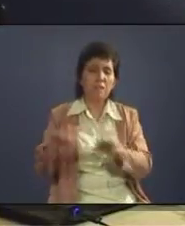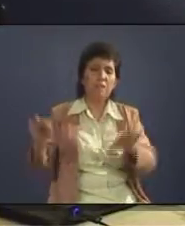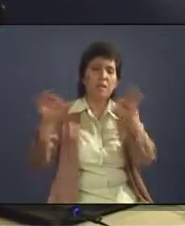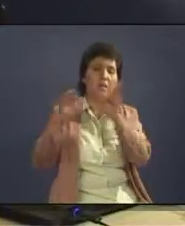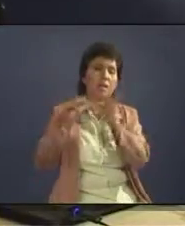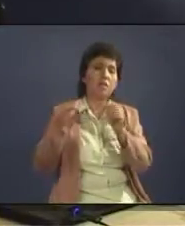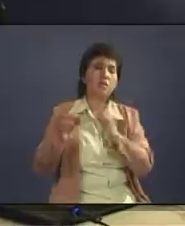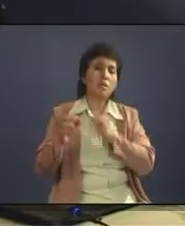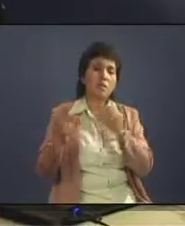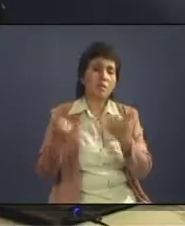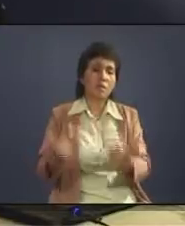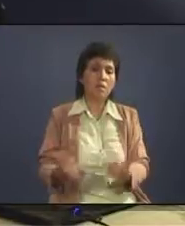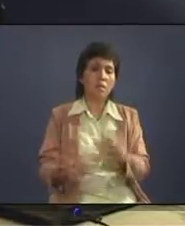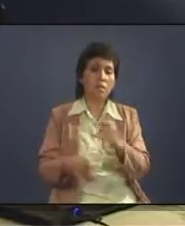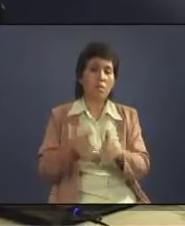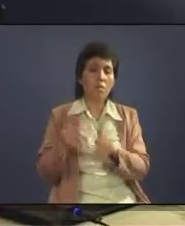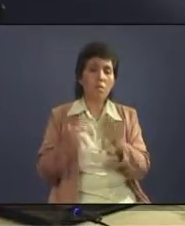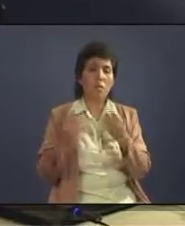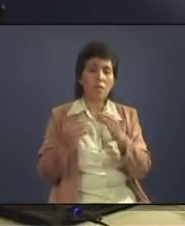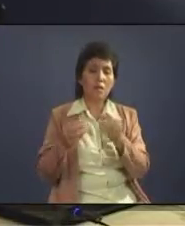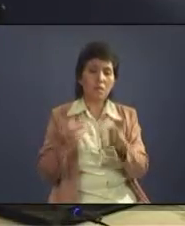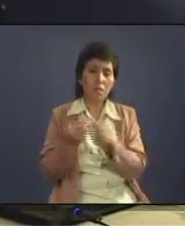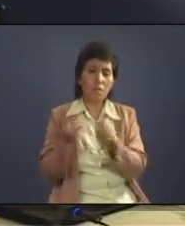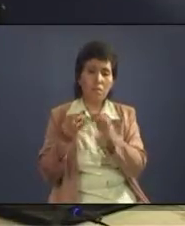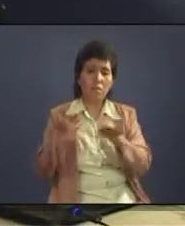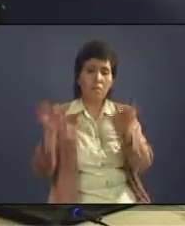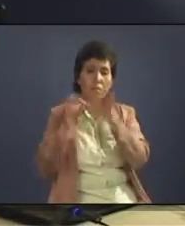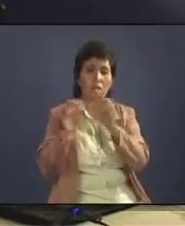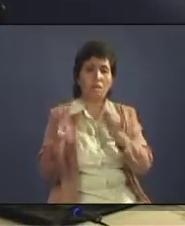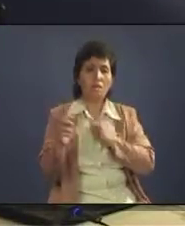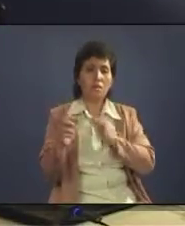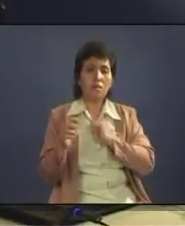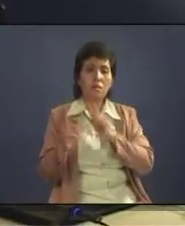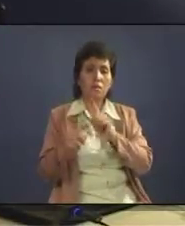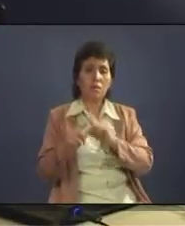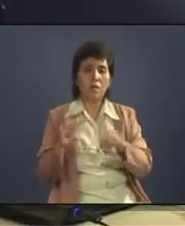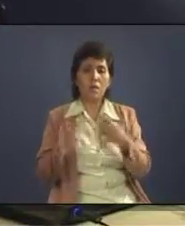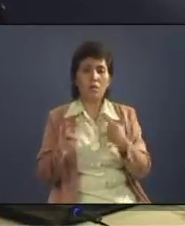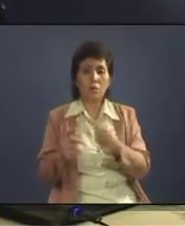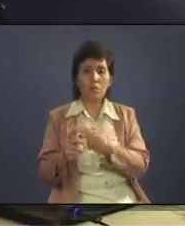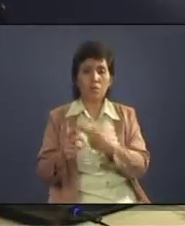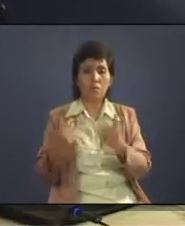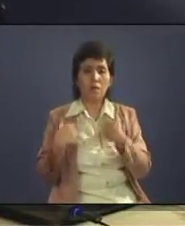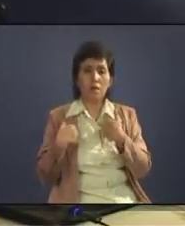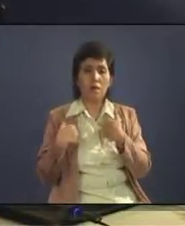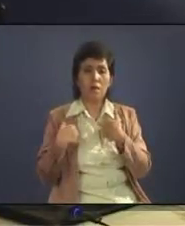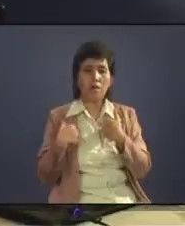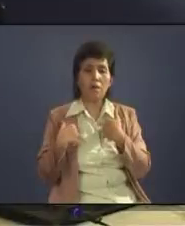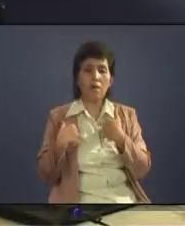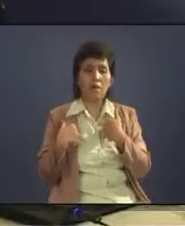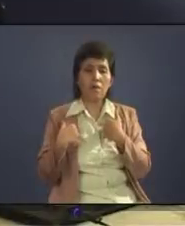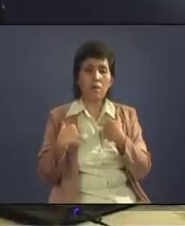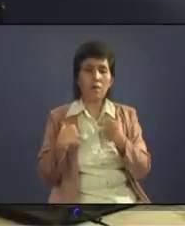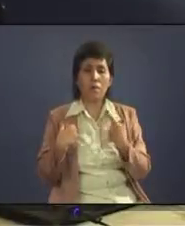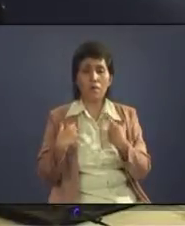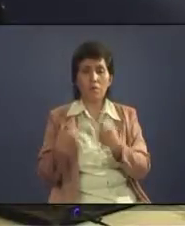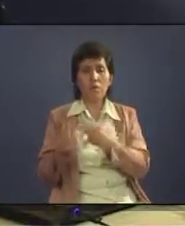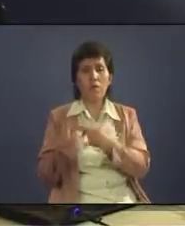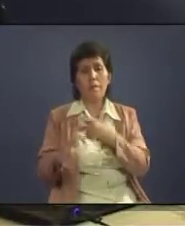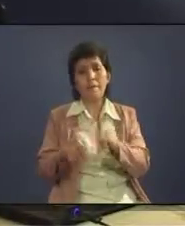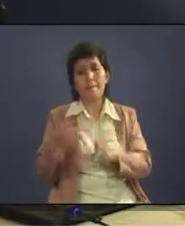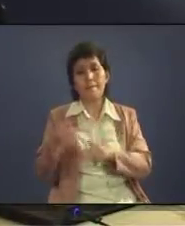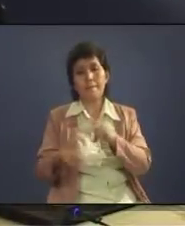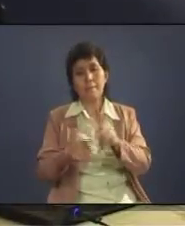Okay, now but if we notice since before, we have theories of helping. We are people